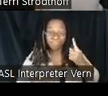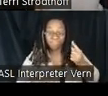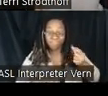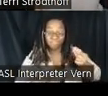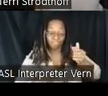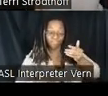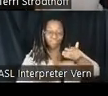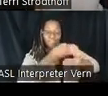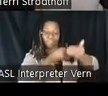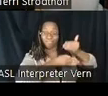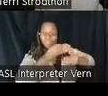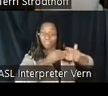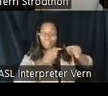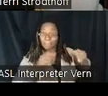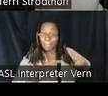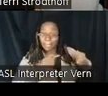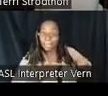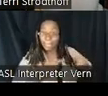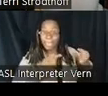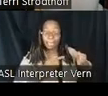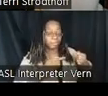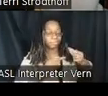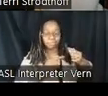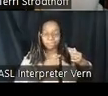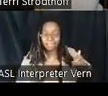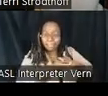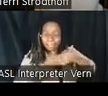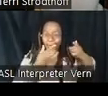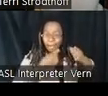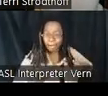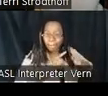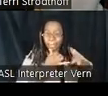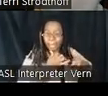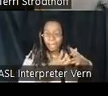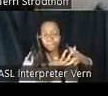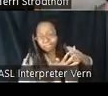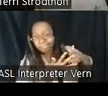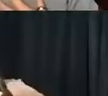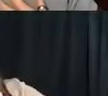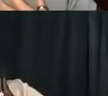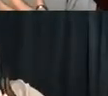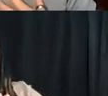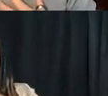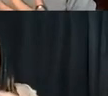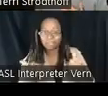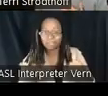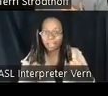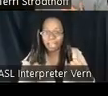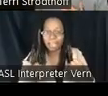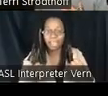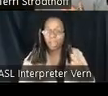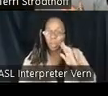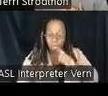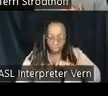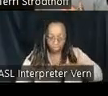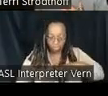back, in all the ways that culture has seeped into our ways that we relate and interact with each other, any pain from that is not transformed